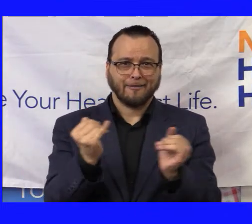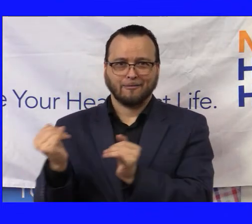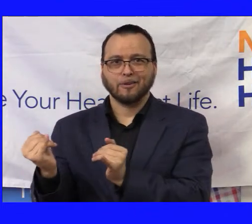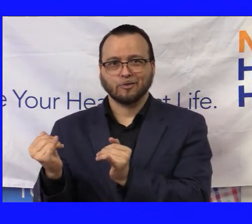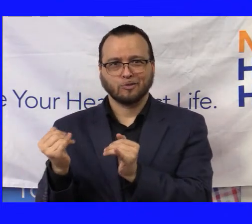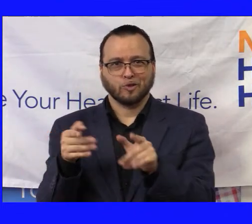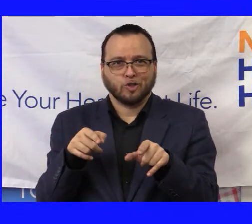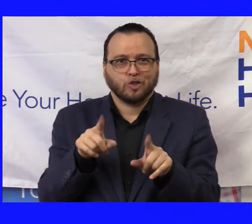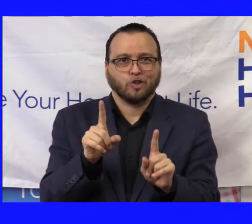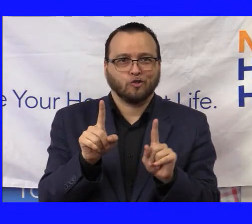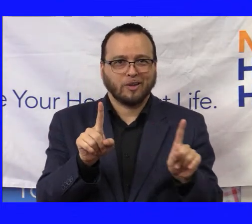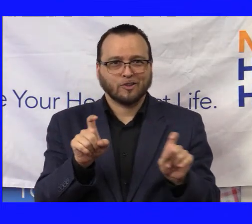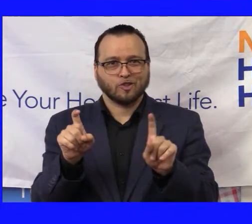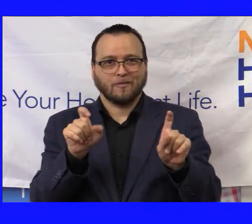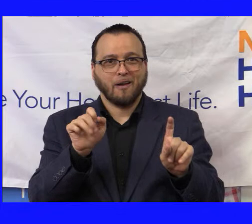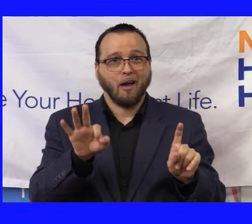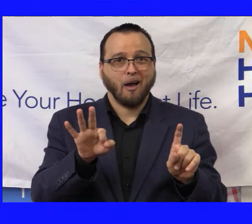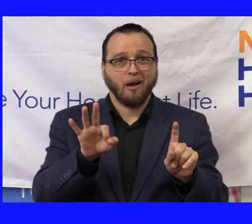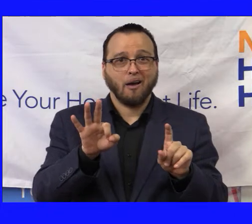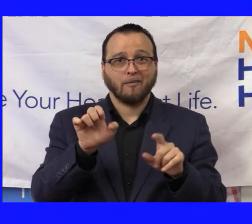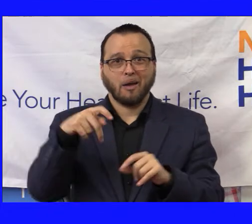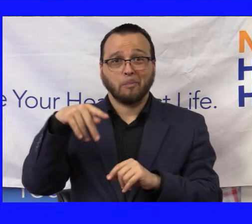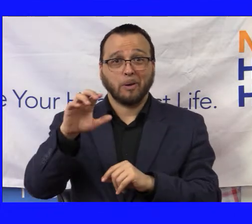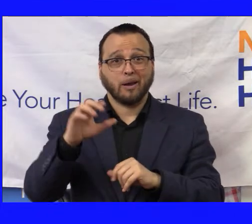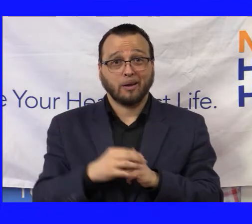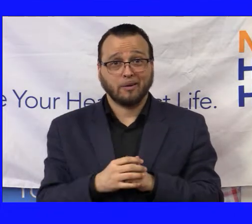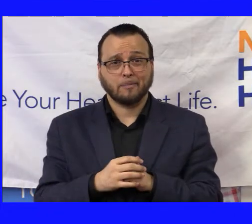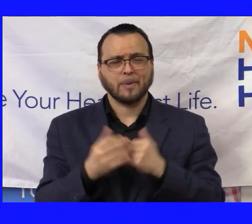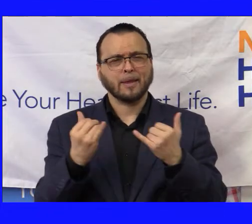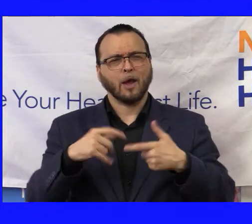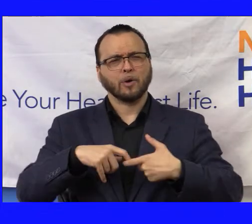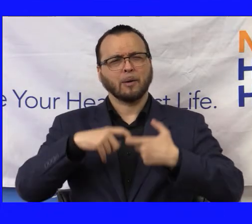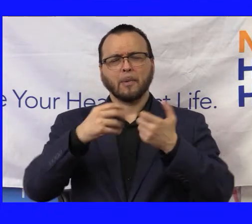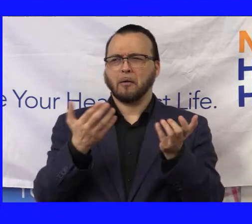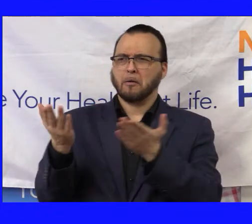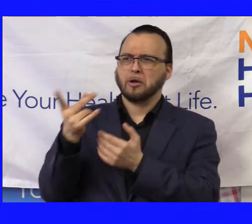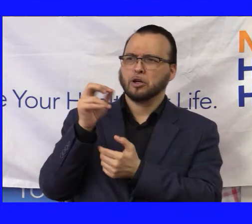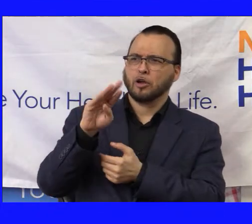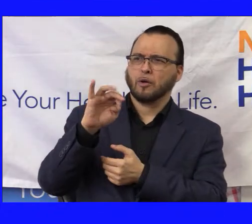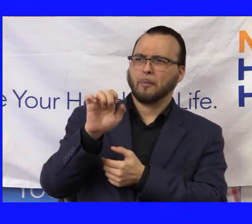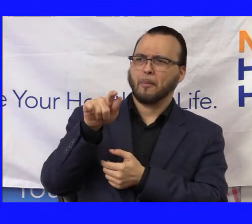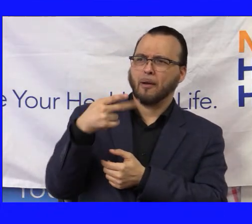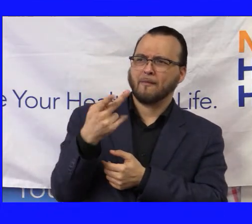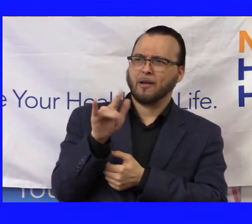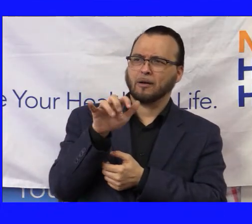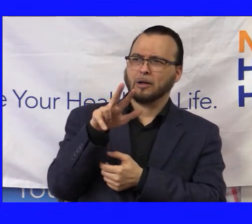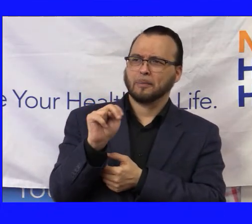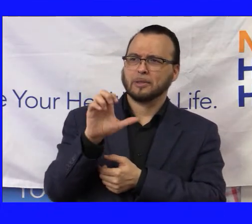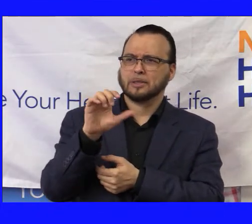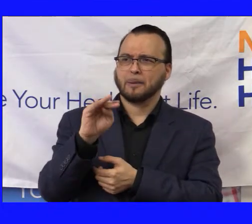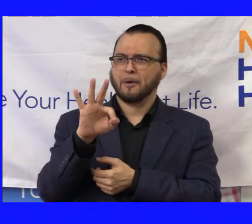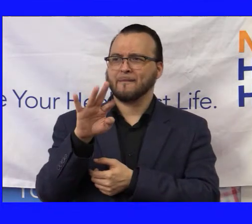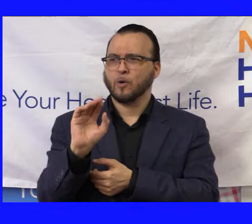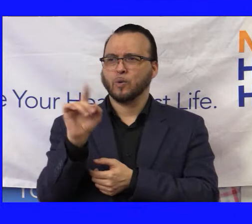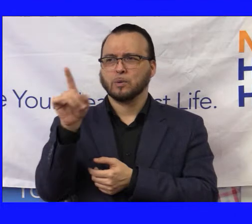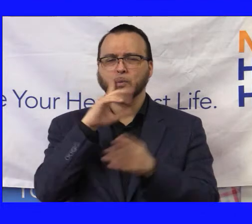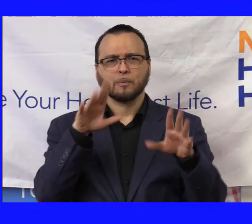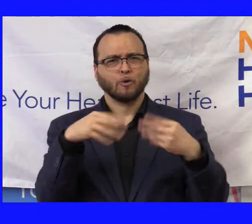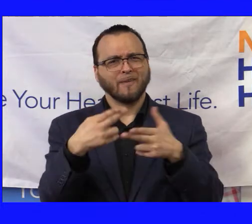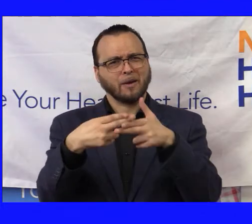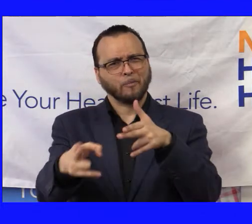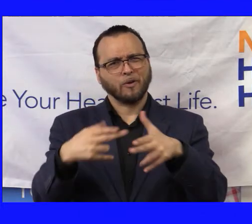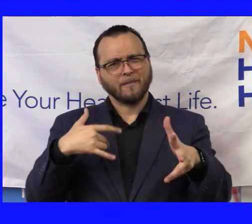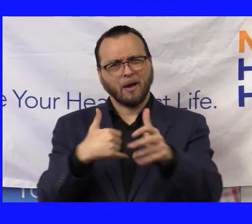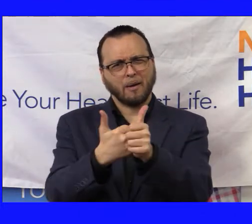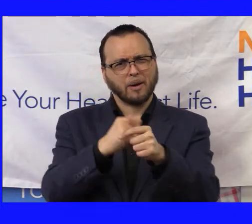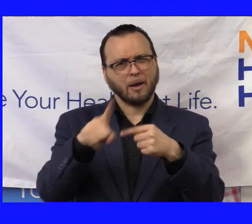a survey of EPIC. I am going to pause and have Dr. Michael Boughton, our CMIO, provide just a brief